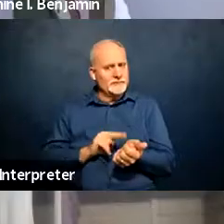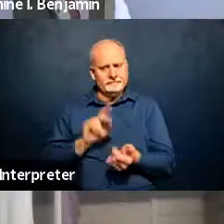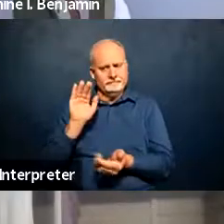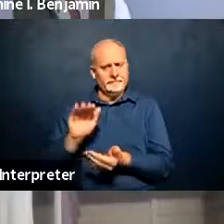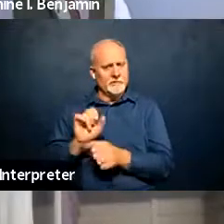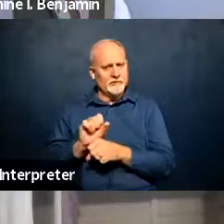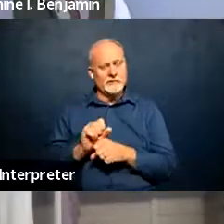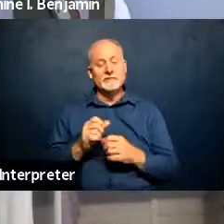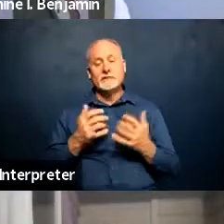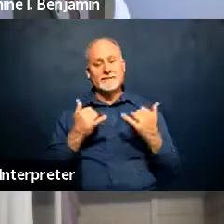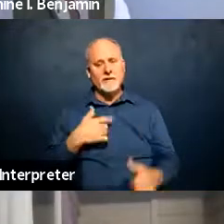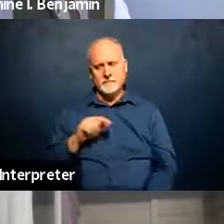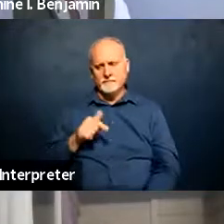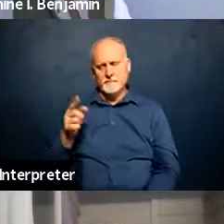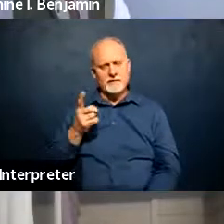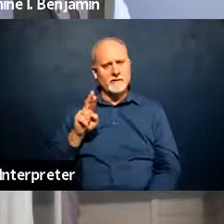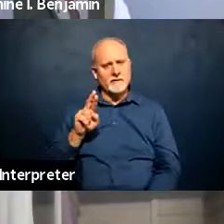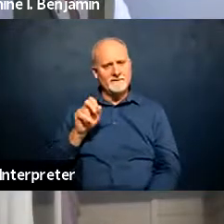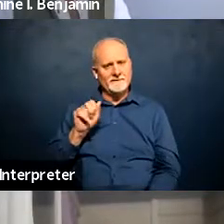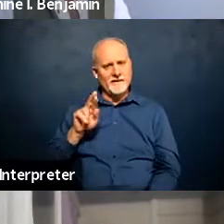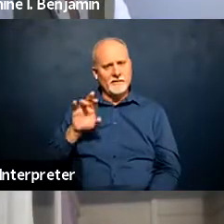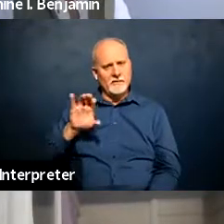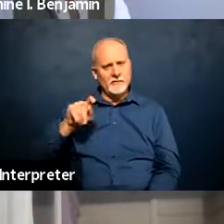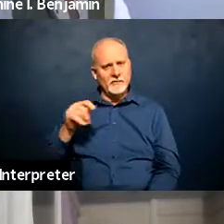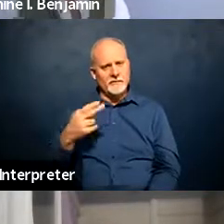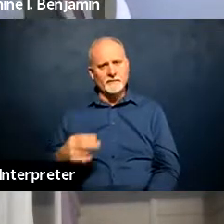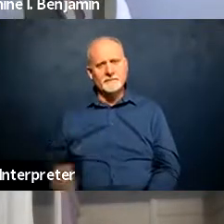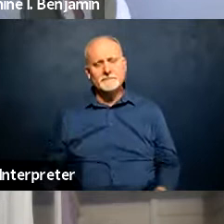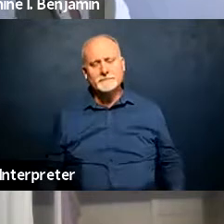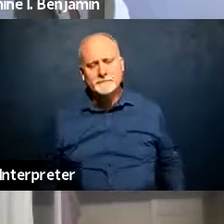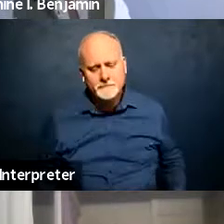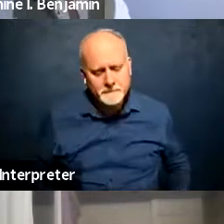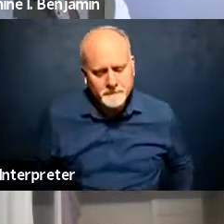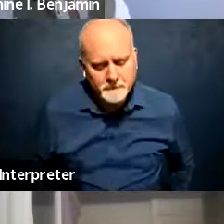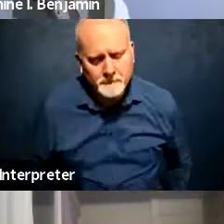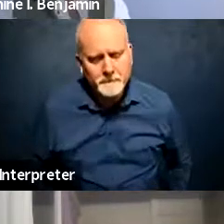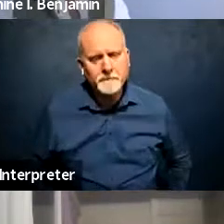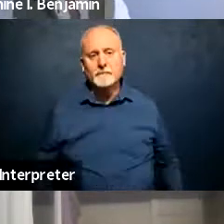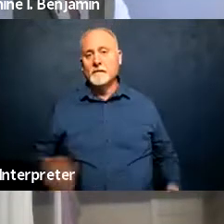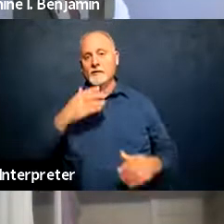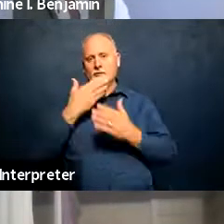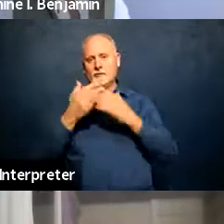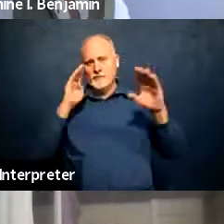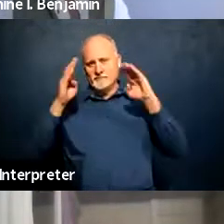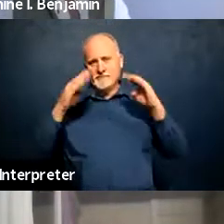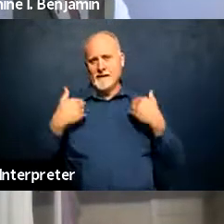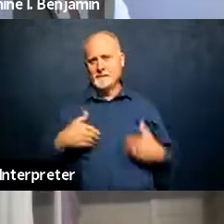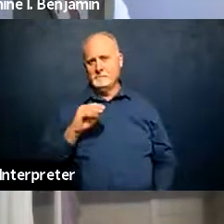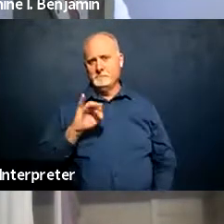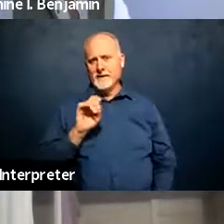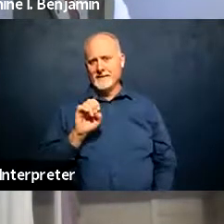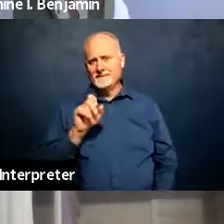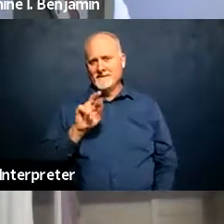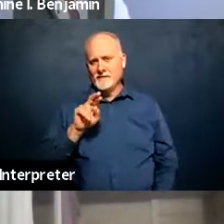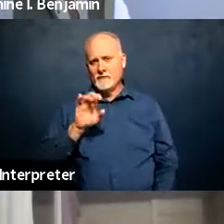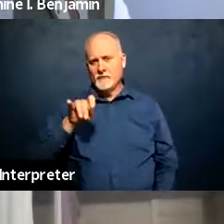Dr. Faircloth. Thank you, Dr. Judd. Good afternoon and welcome. I'm Mike Faircloth, the